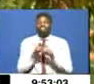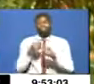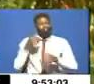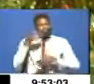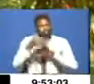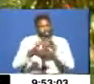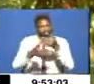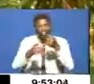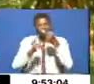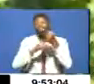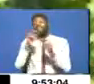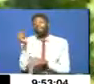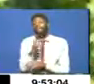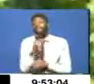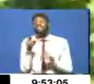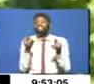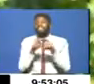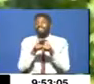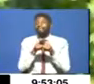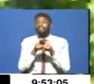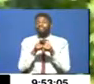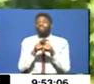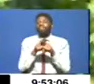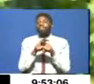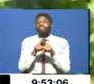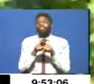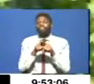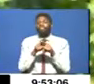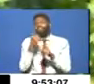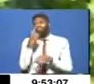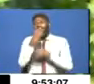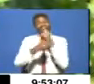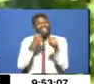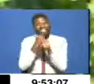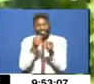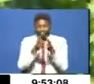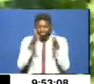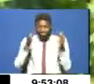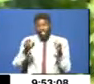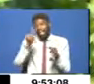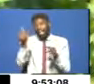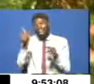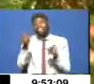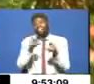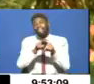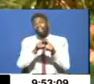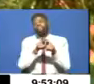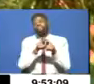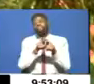think, within a span of a year, the other veterinarian also left. So I had the